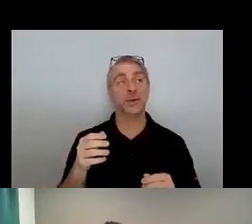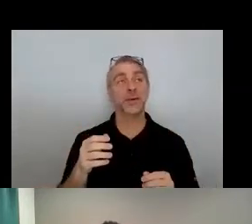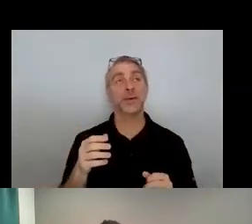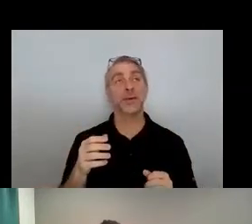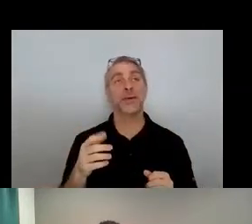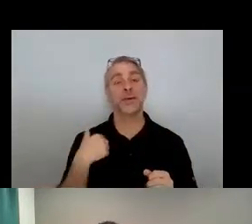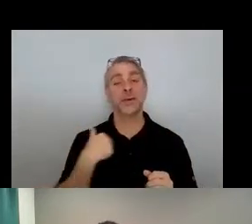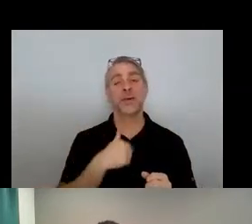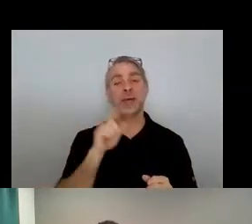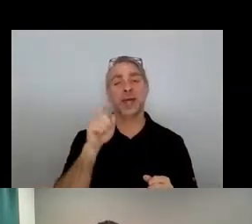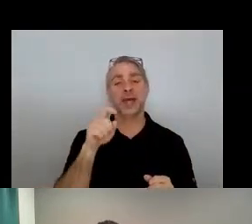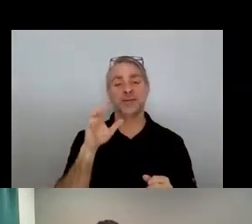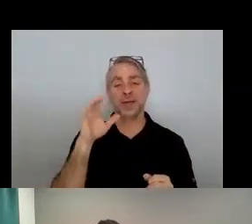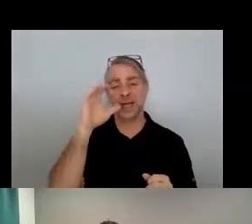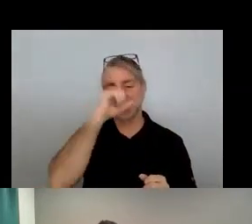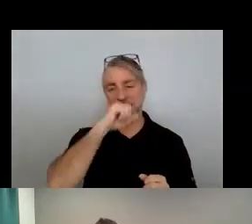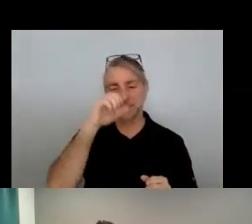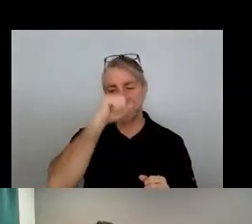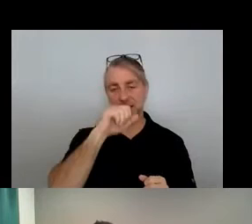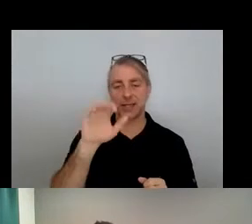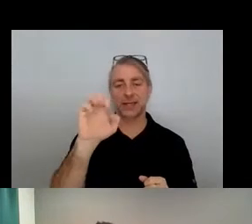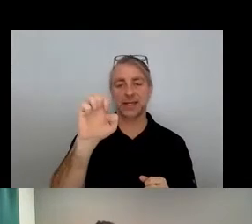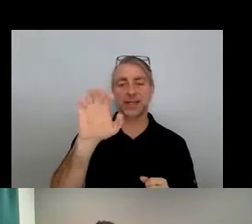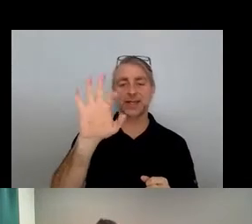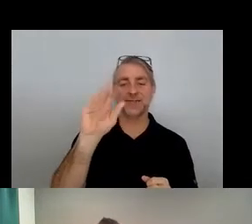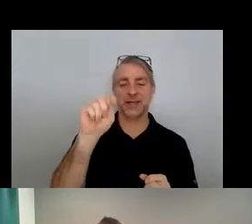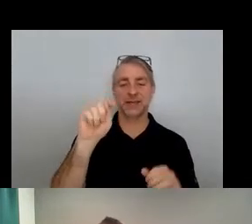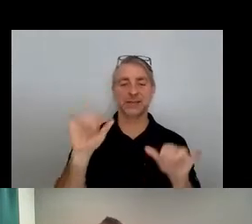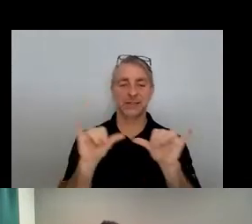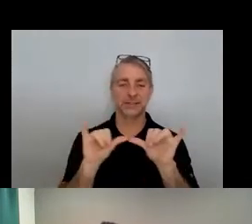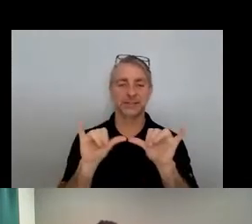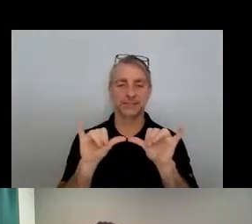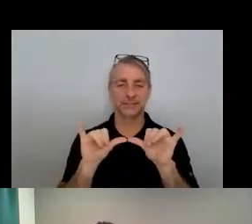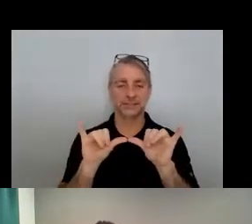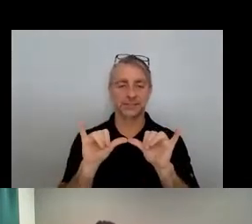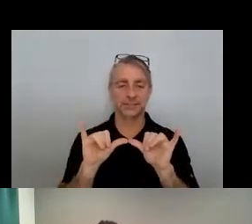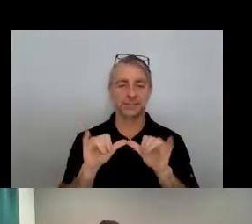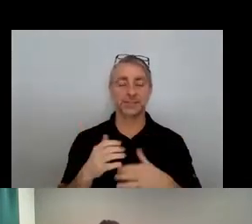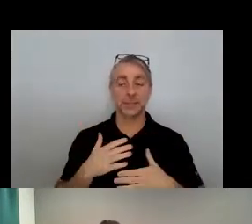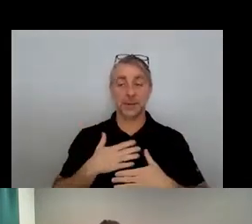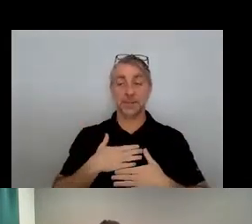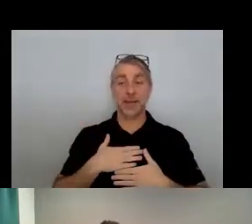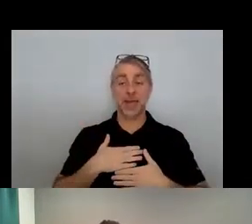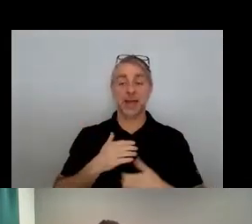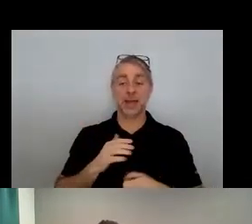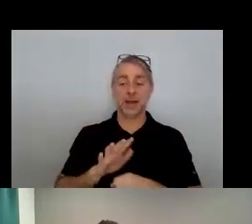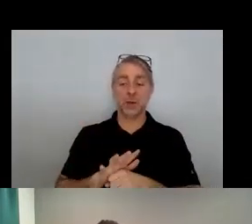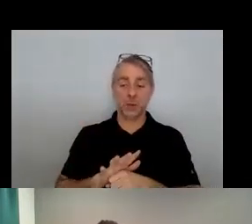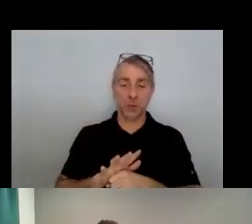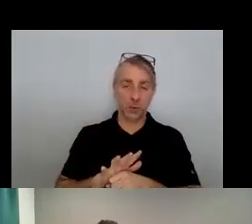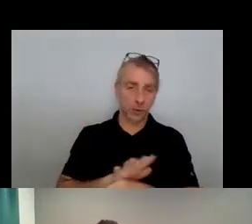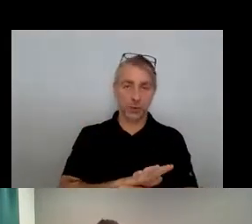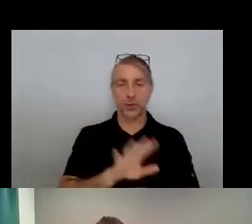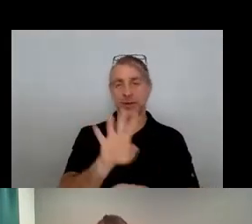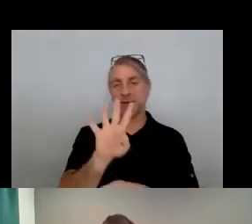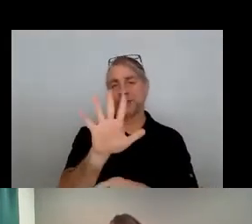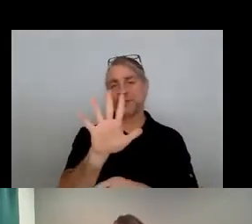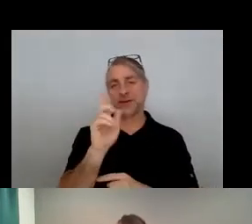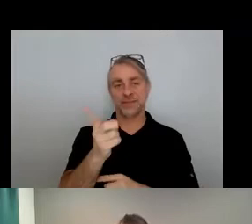to estimate effect sizes. And so that's what I'm going to spend the entire next 45 minutes